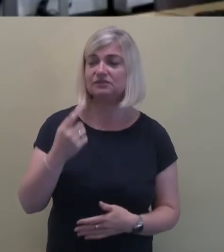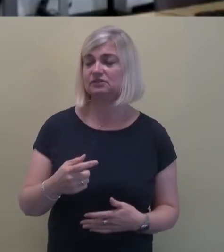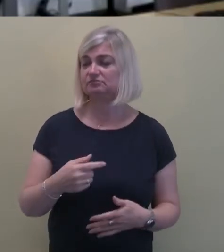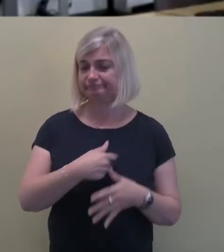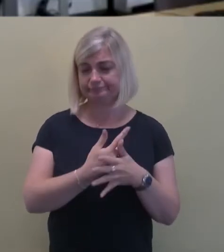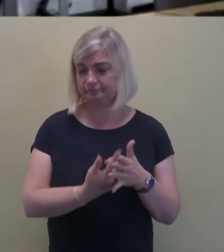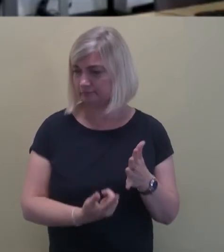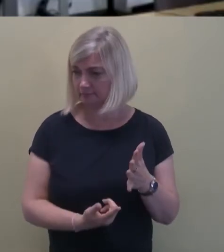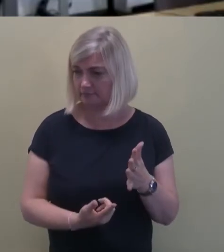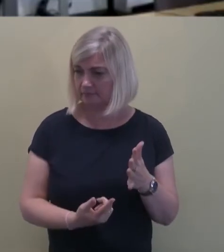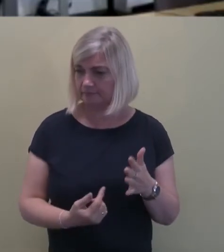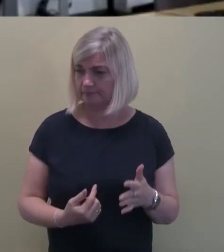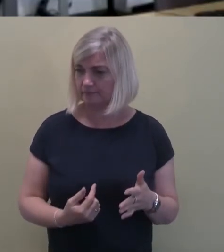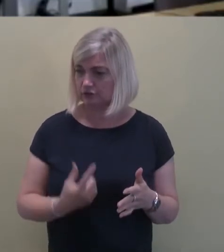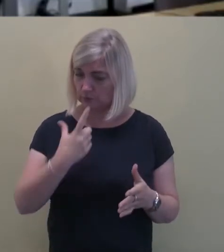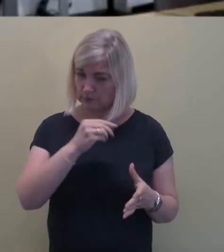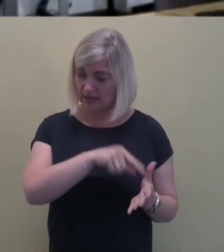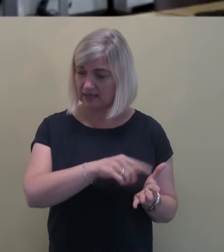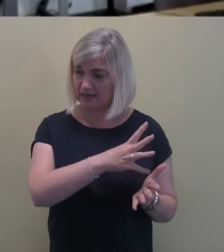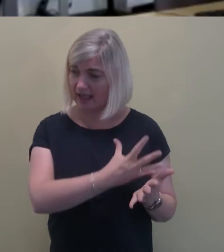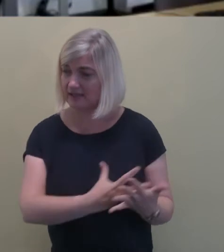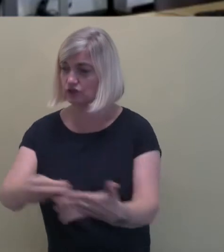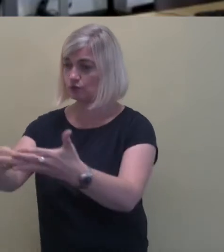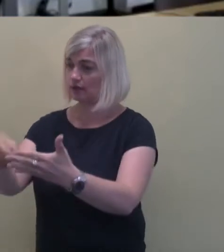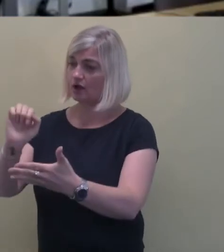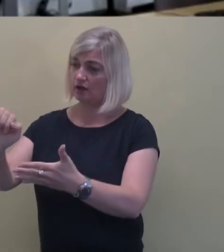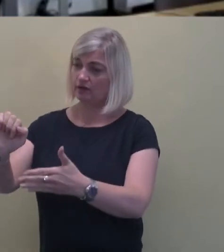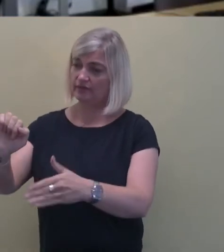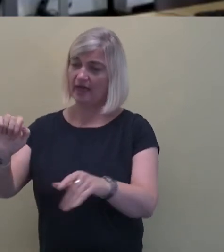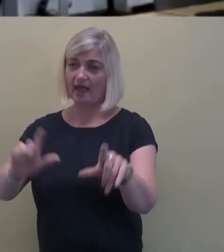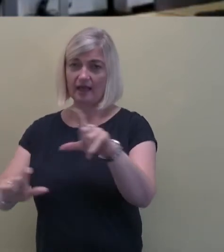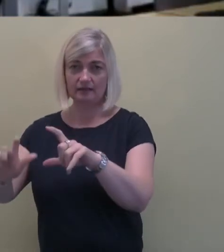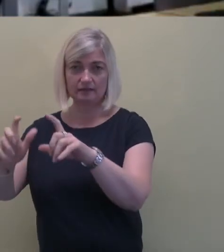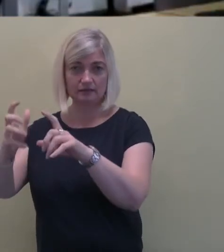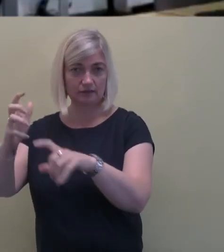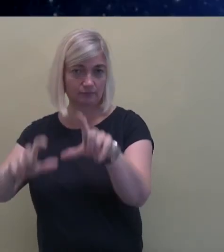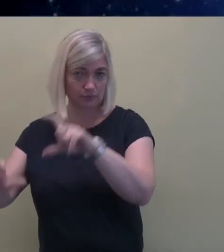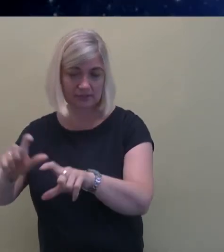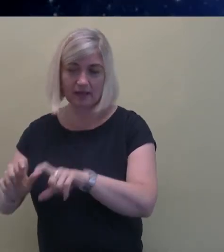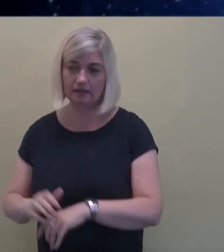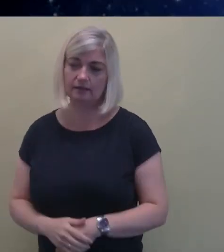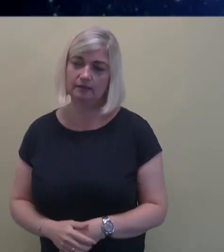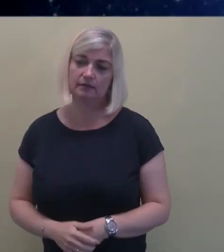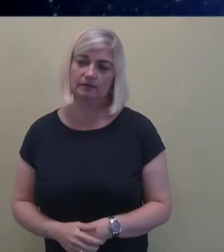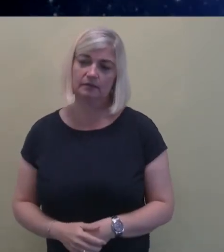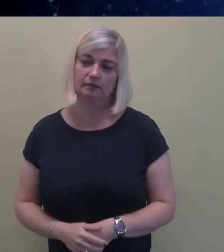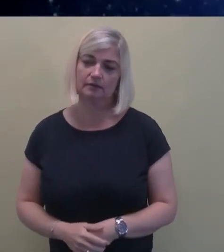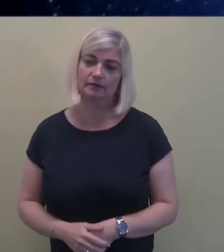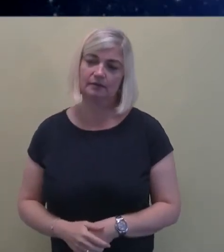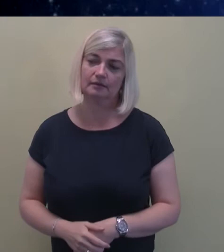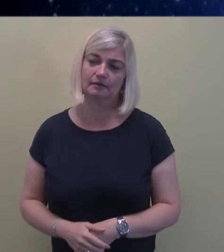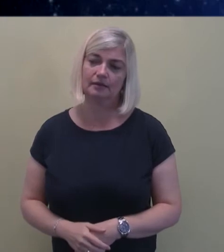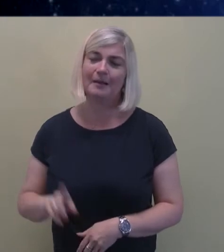courses? Are they students given opportunities on those courses for work experience? Yes, of course. Yeah, although